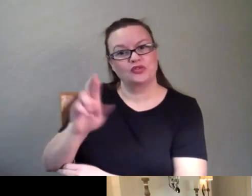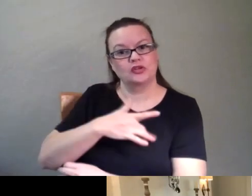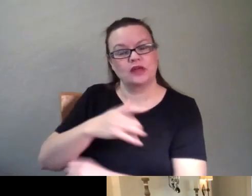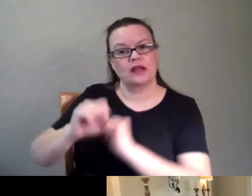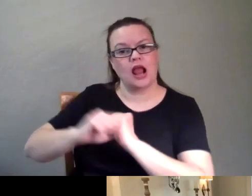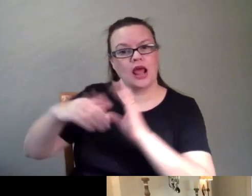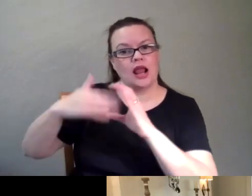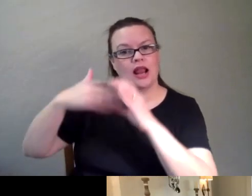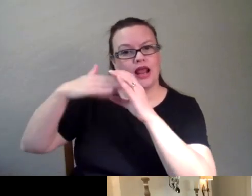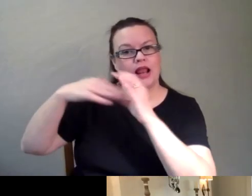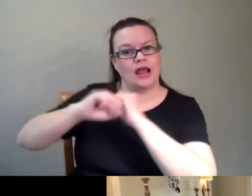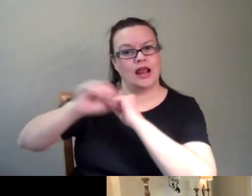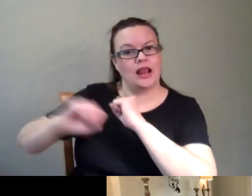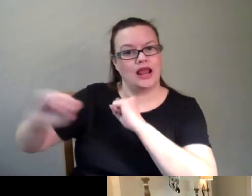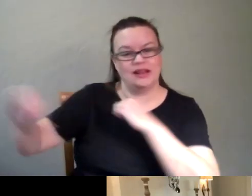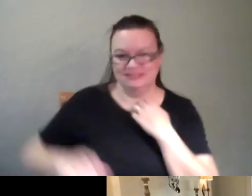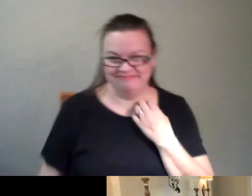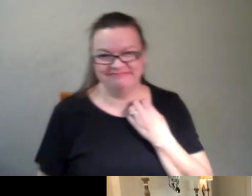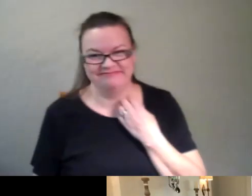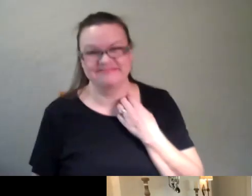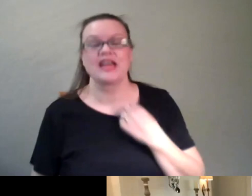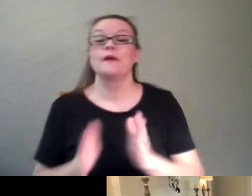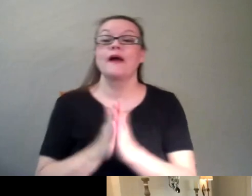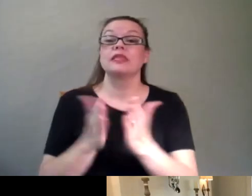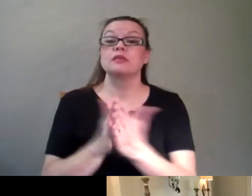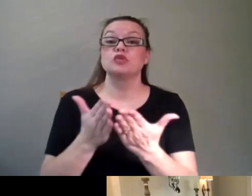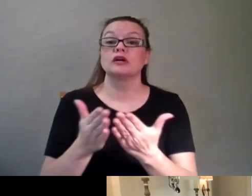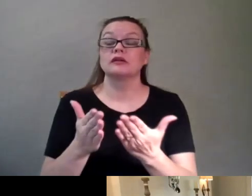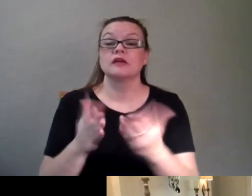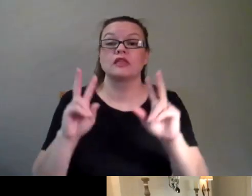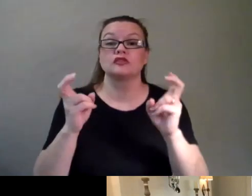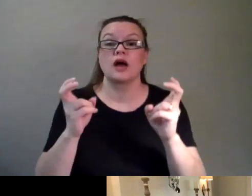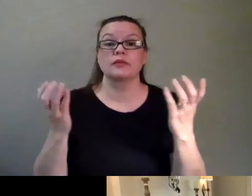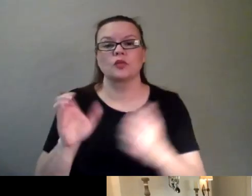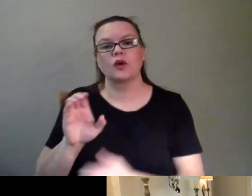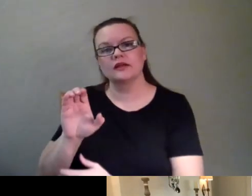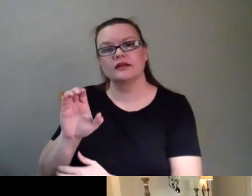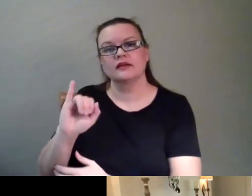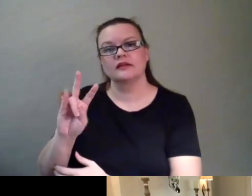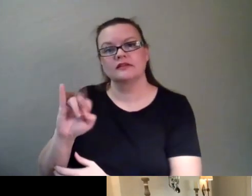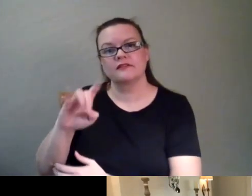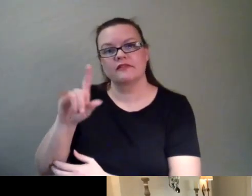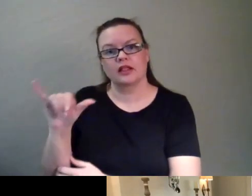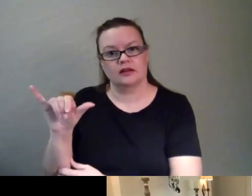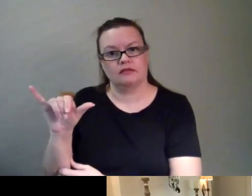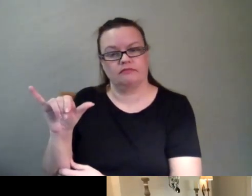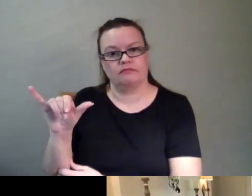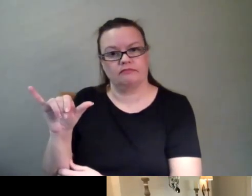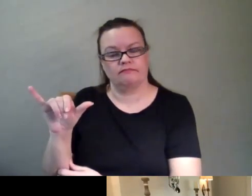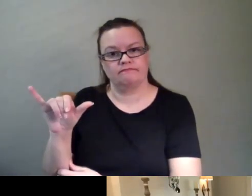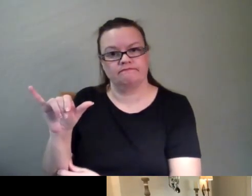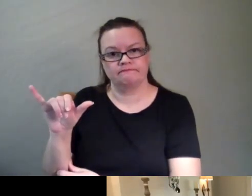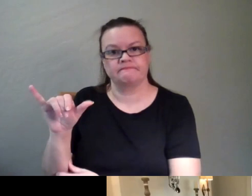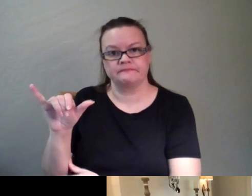talk about civility in our book and to address civility. And we came to an